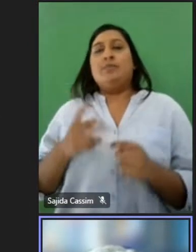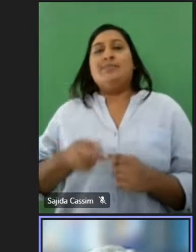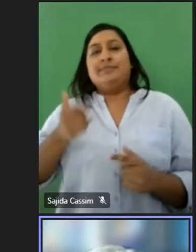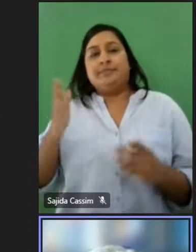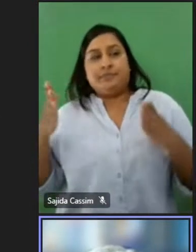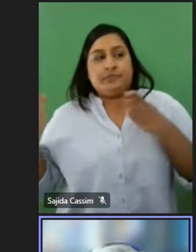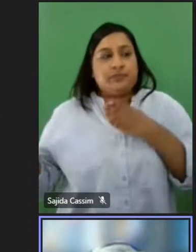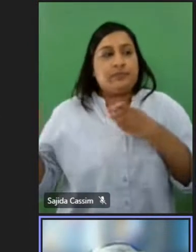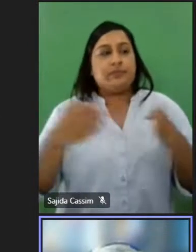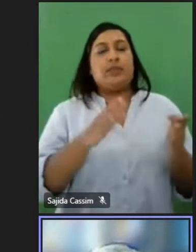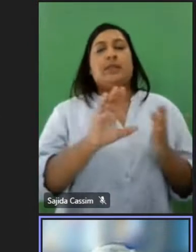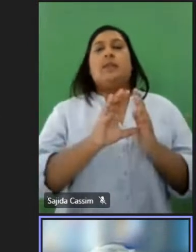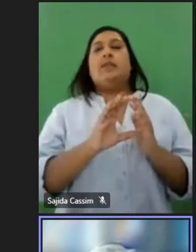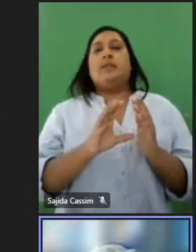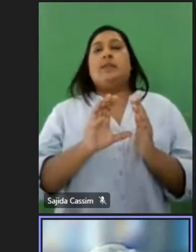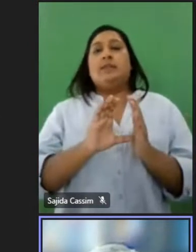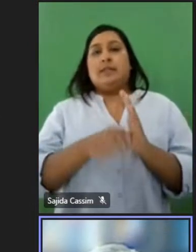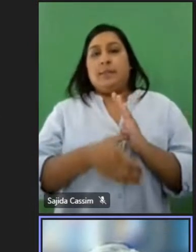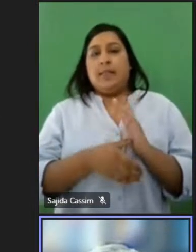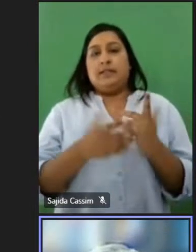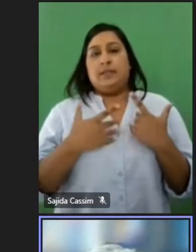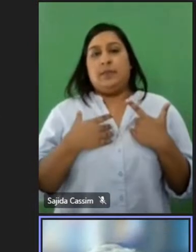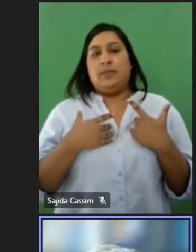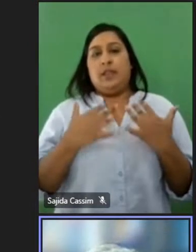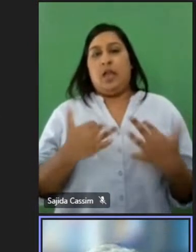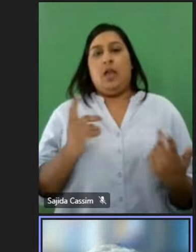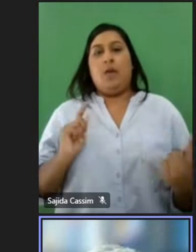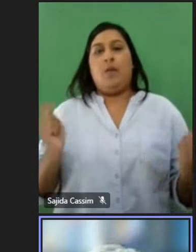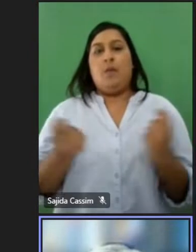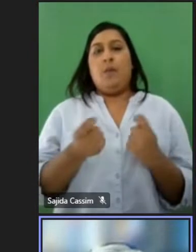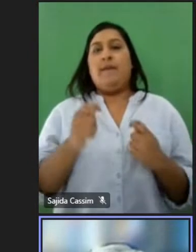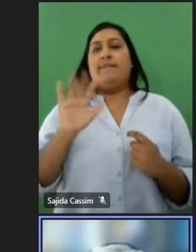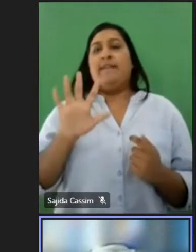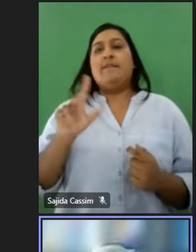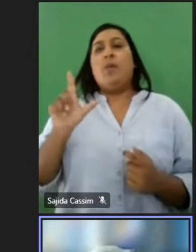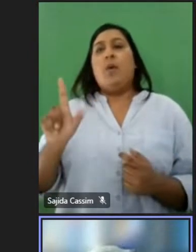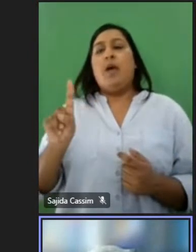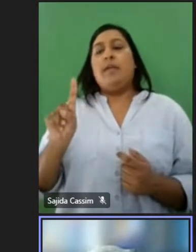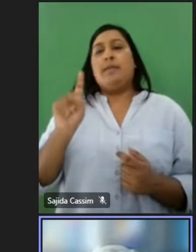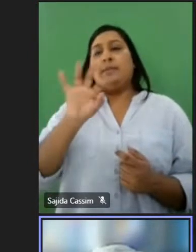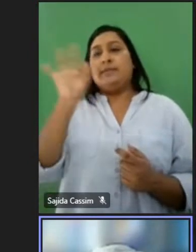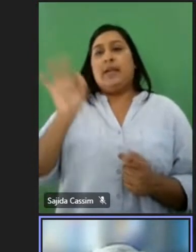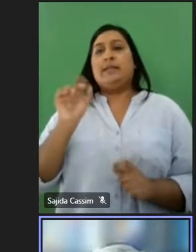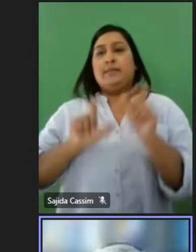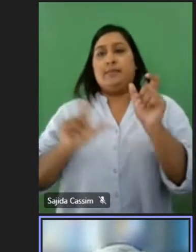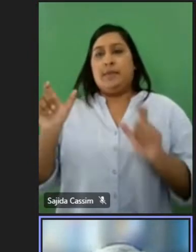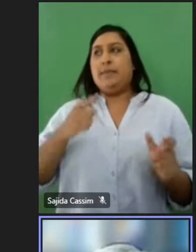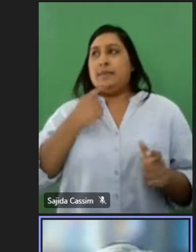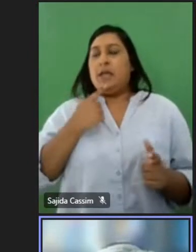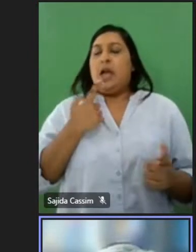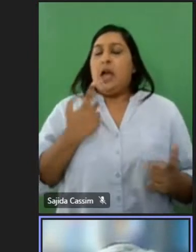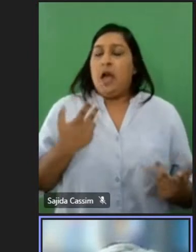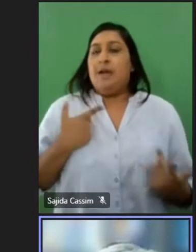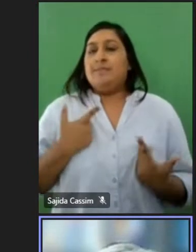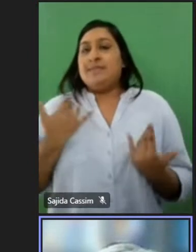a shift towards 51% of people saying that they were now more reliant on the